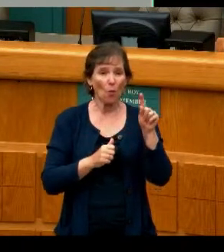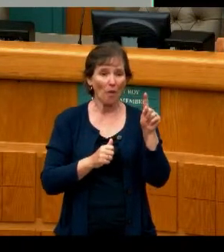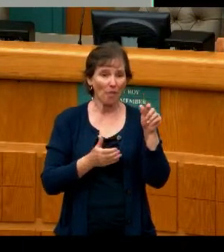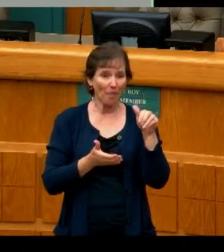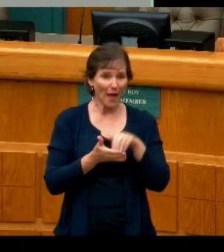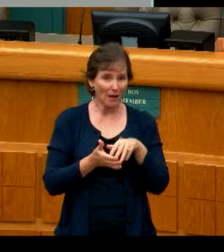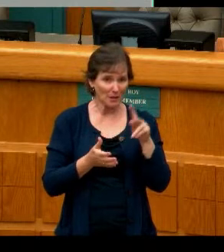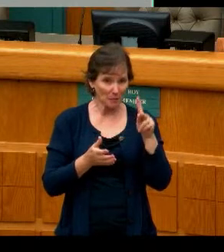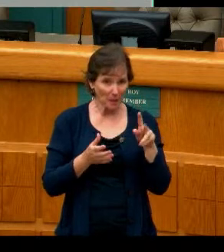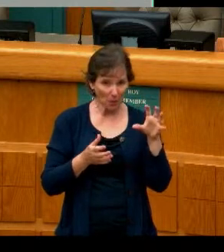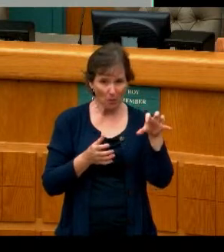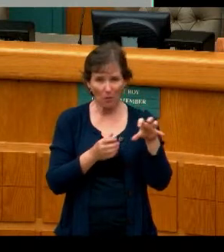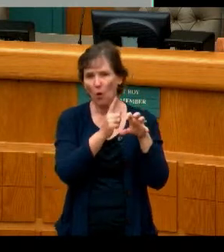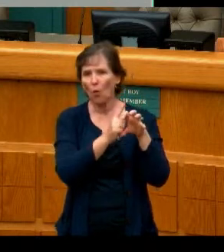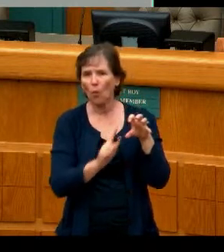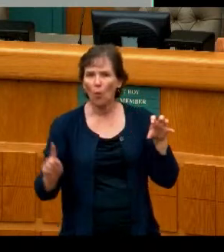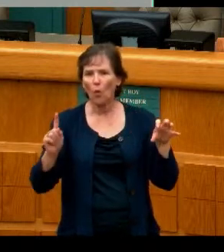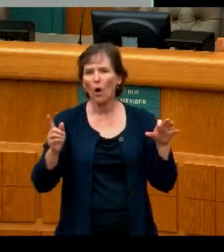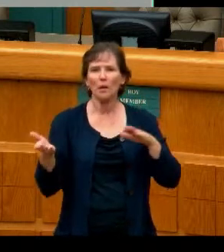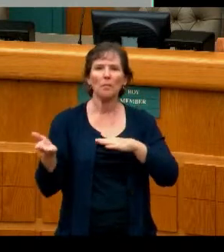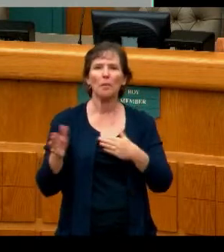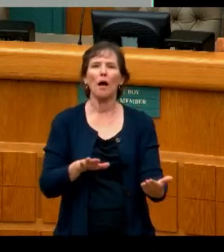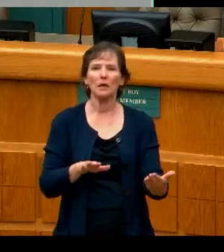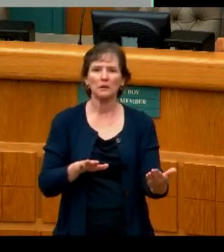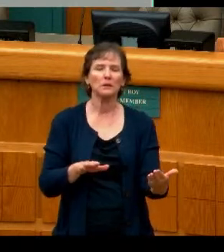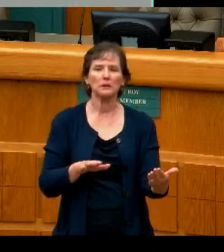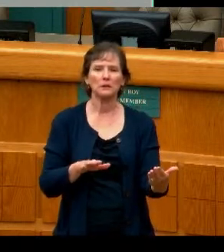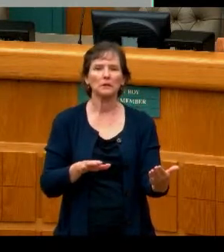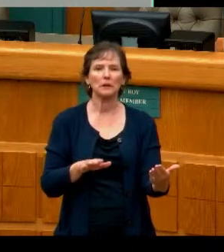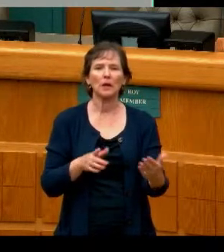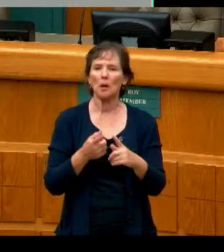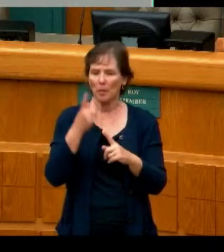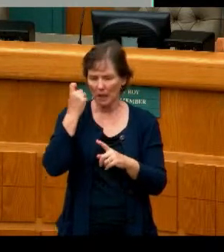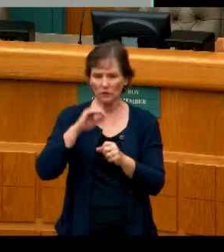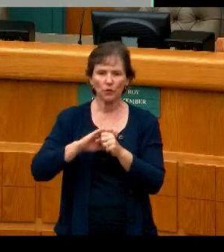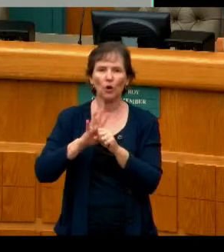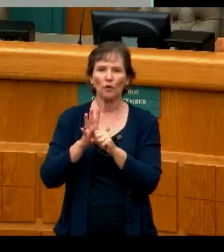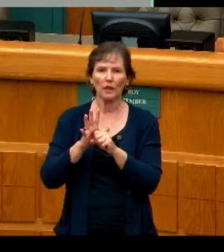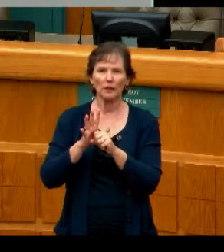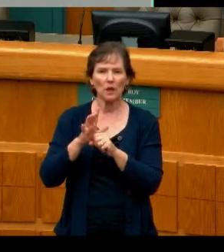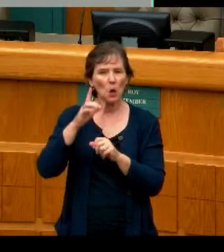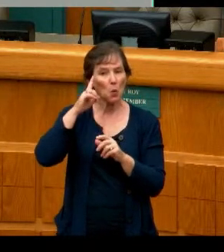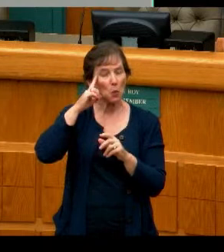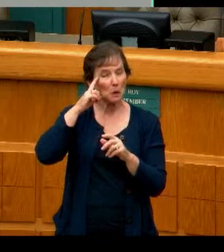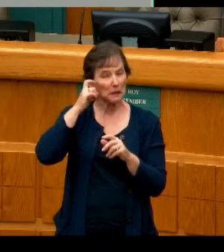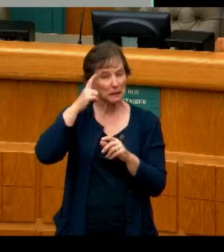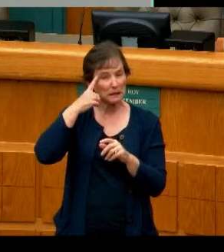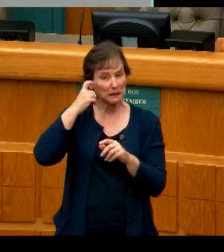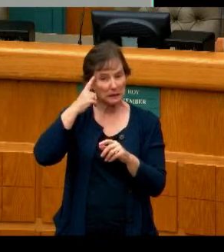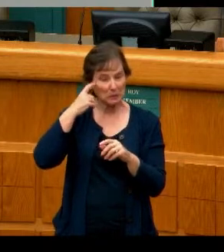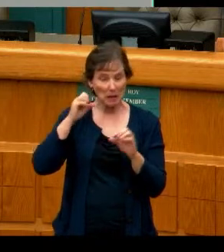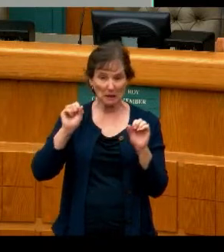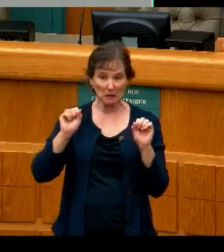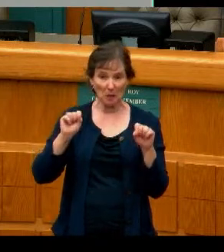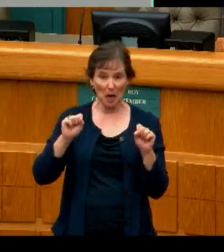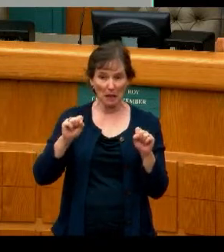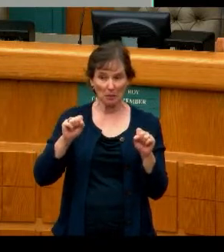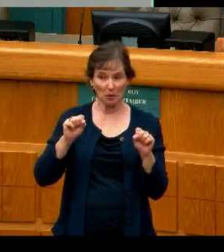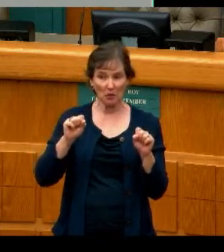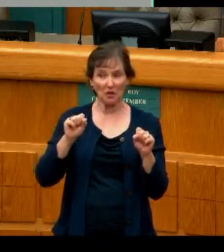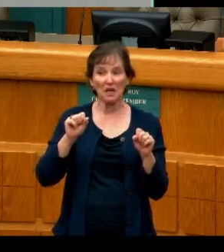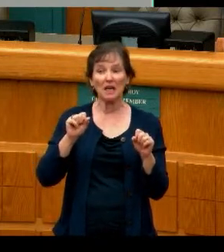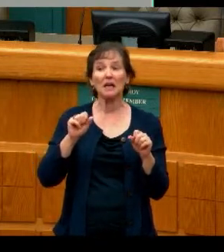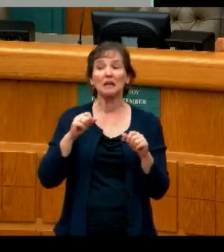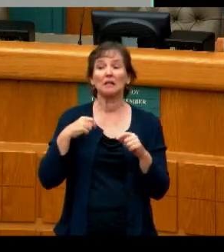amount of people. More than 1 in every 1,000 people in the Coastal Bend has died from COVID-19. We're